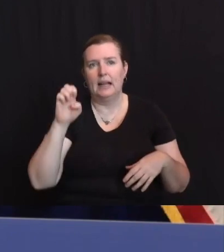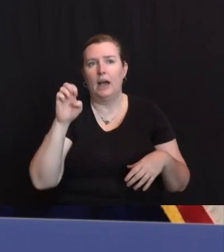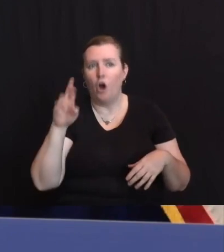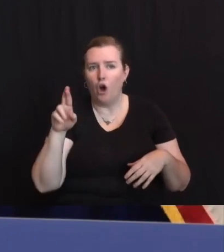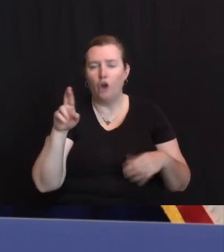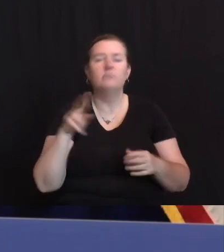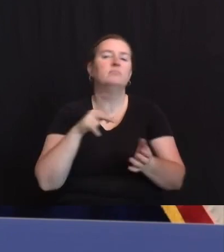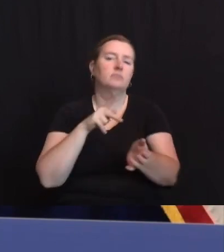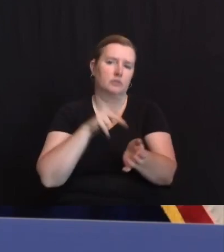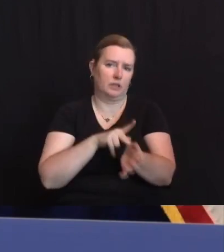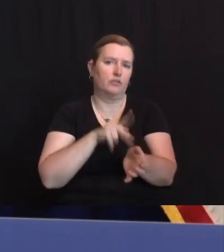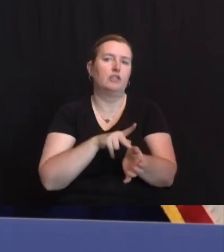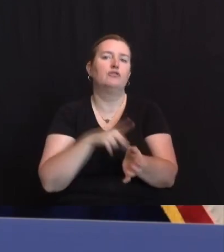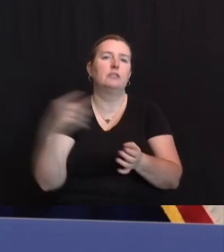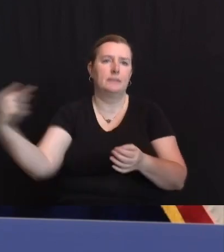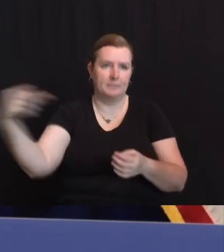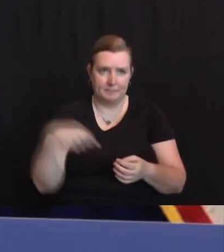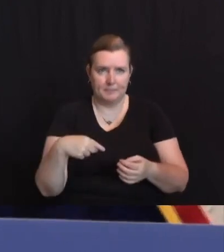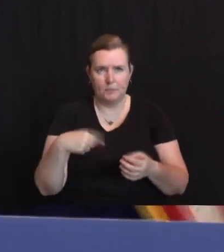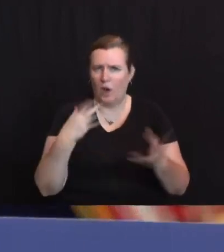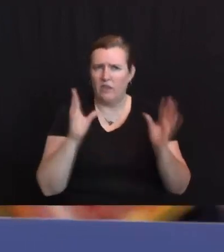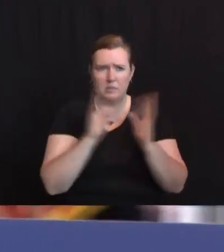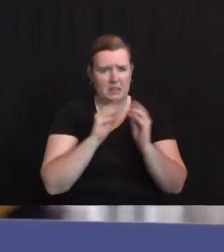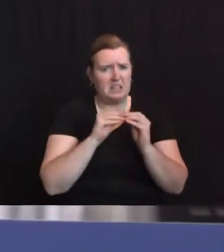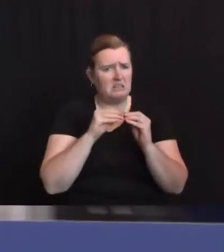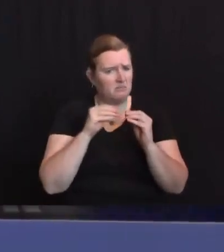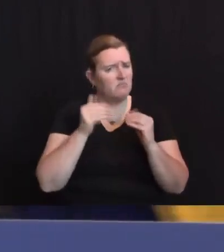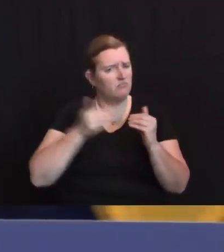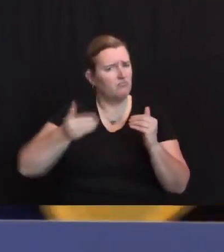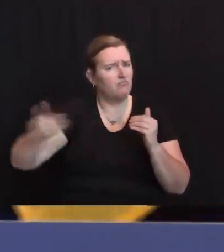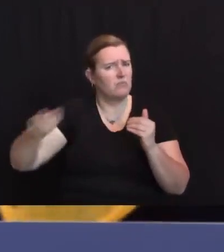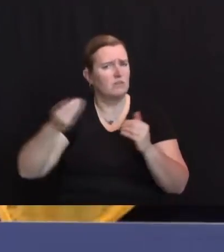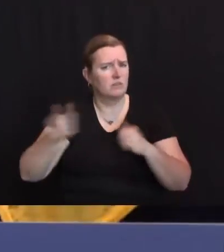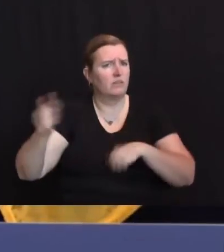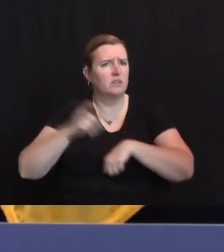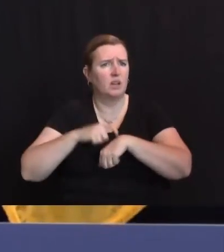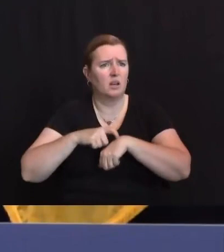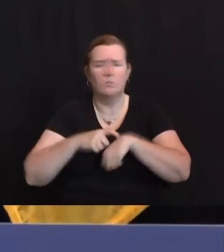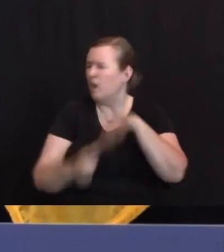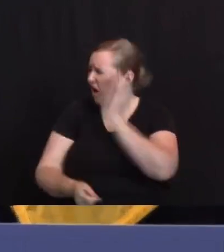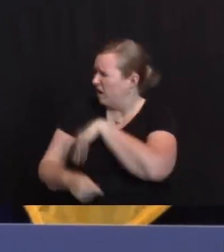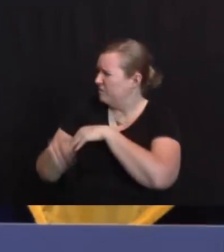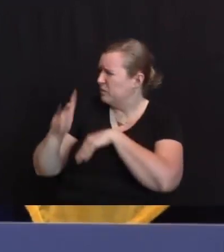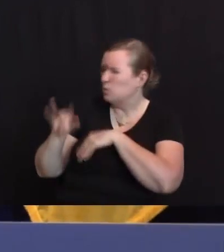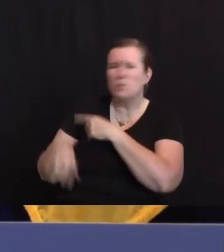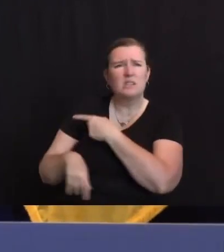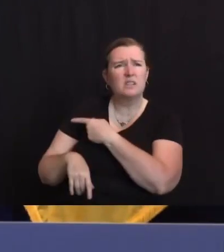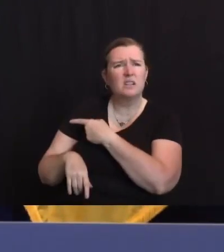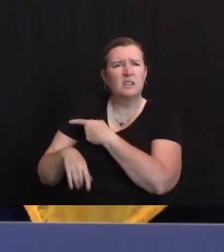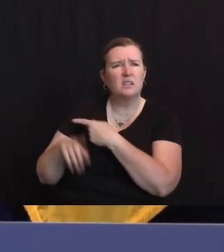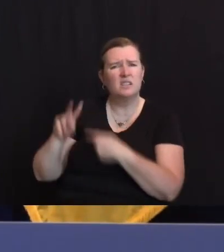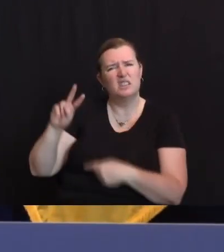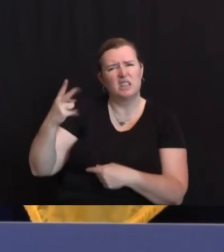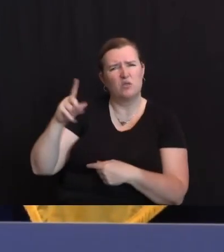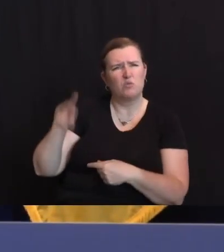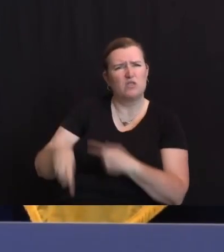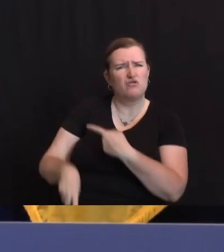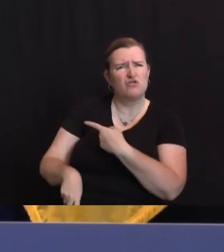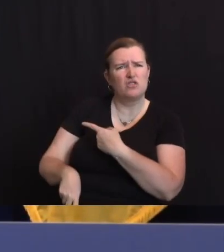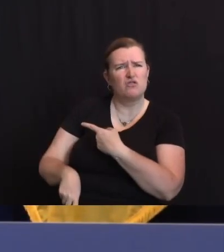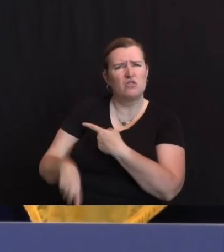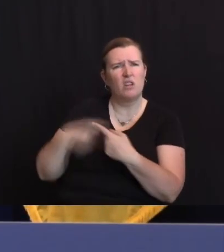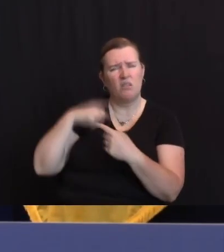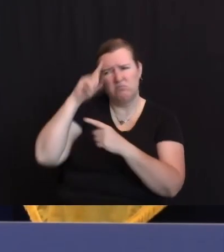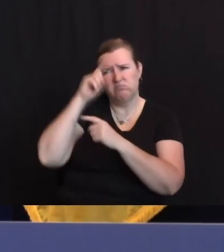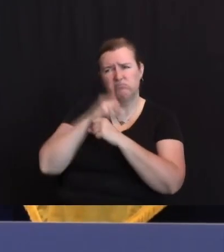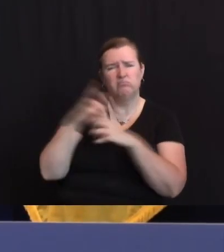a couple of times. So I was actually, Judy, before you answer the second question, I was actually in my mind's eye thinking about